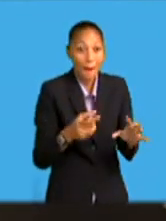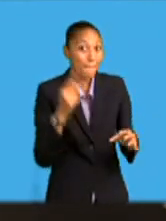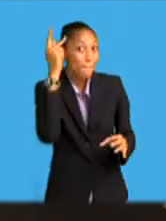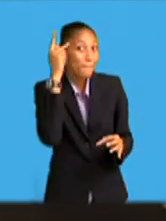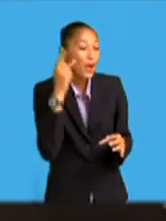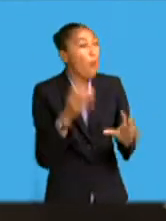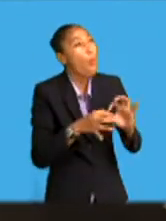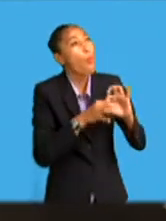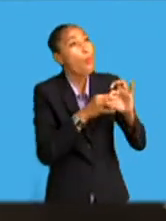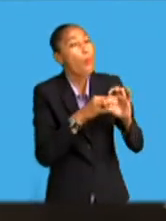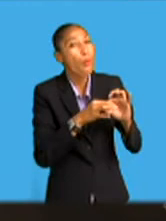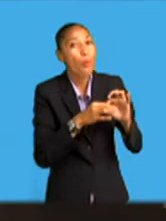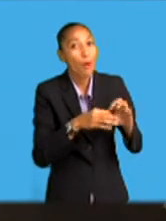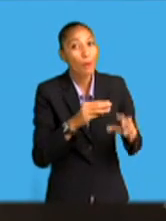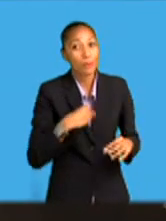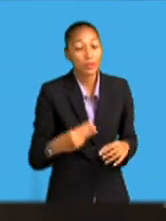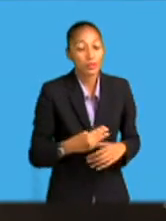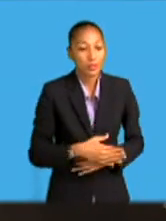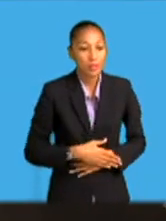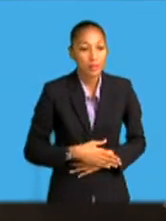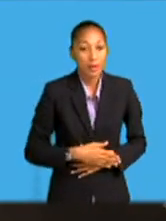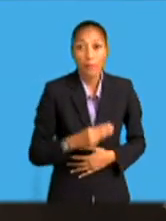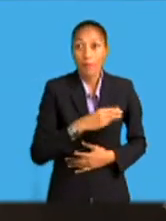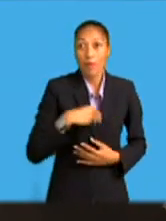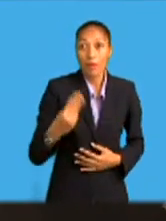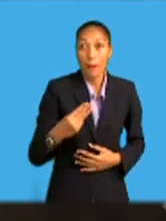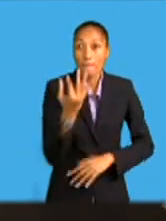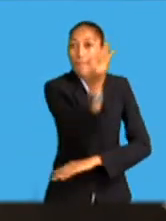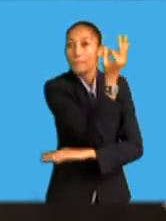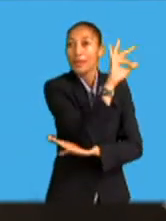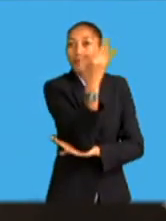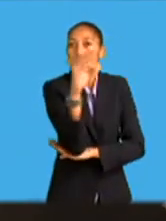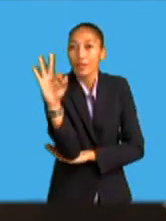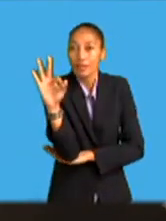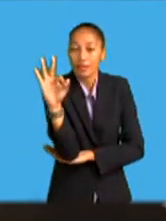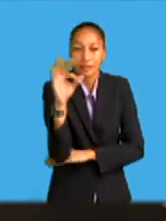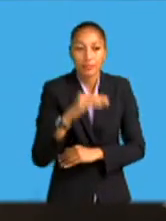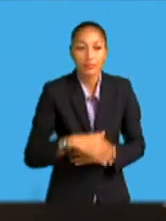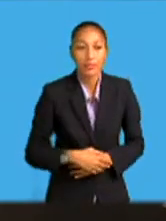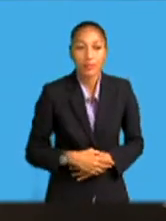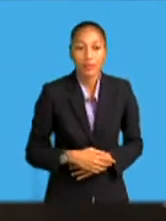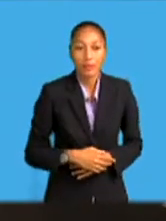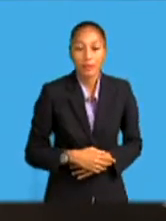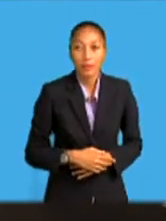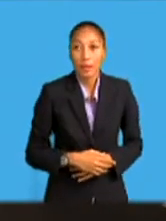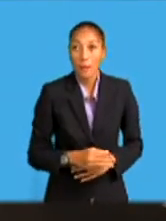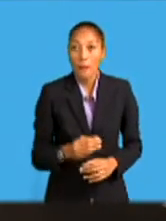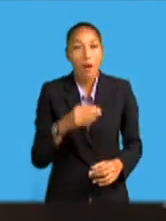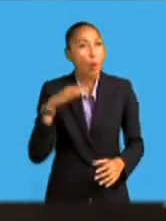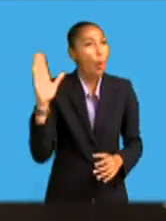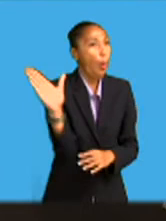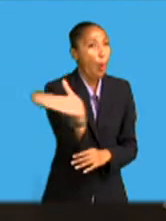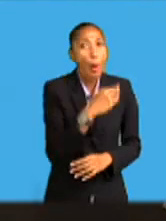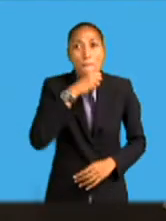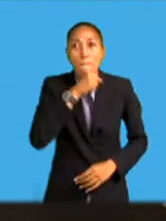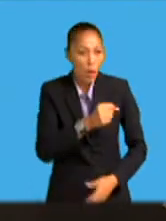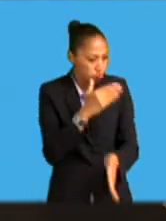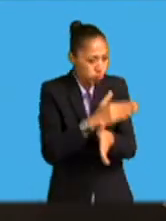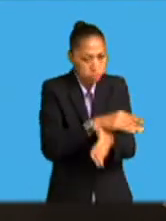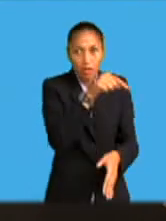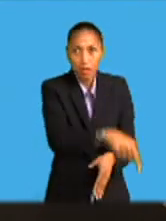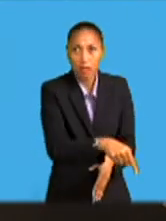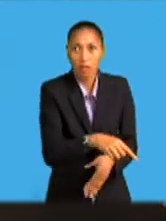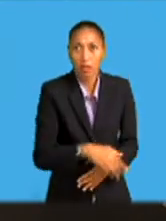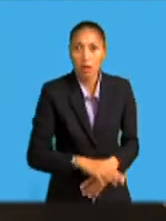ministry. Madam Speaker, the Ministry of Forest was well known as a male-dominated ministry over